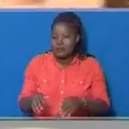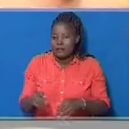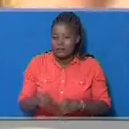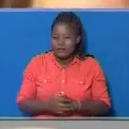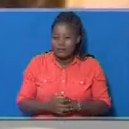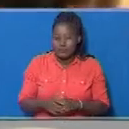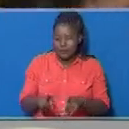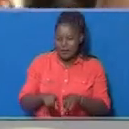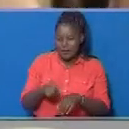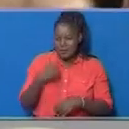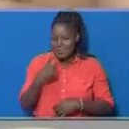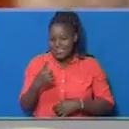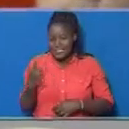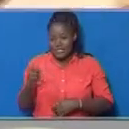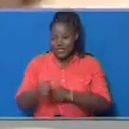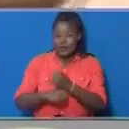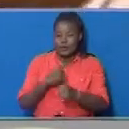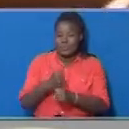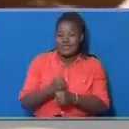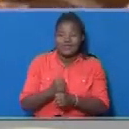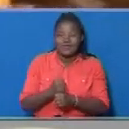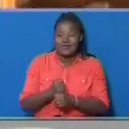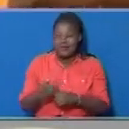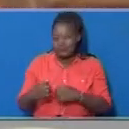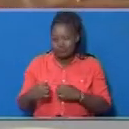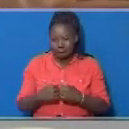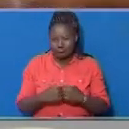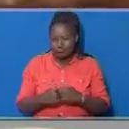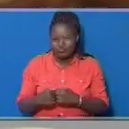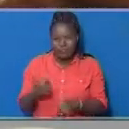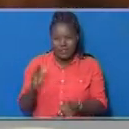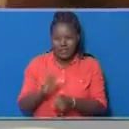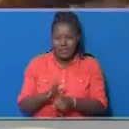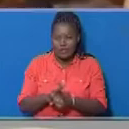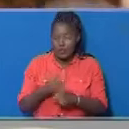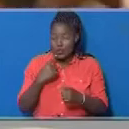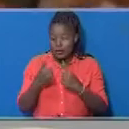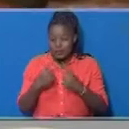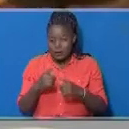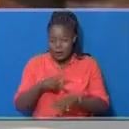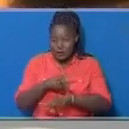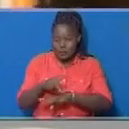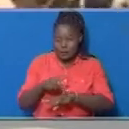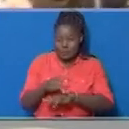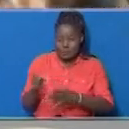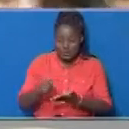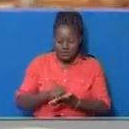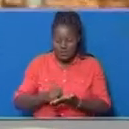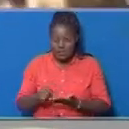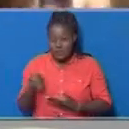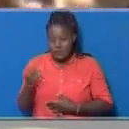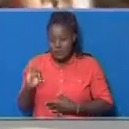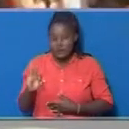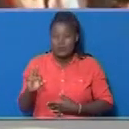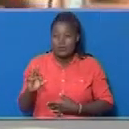last 2 years, mostly affecting school-going pupils. Speaking at the function, the Principal Secretary for Education, Dr.